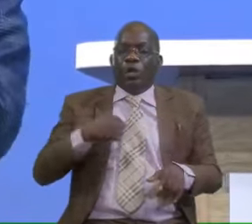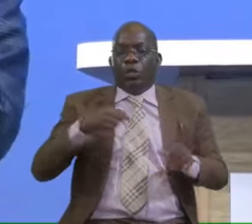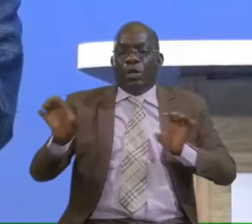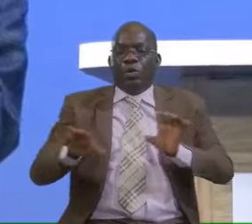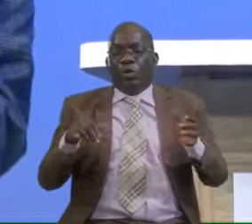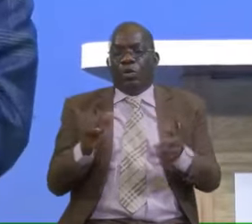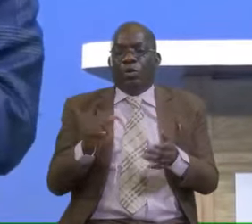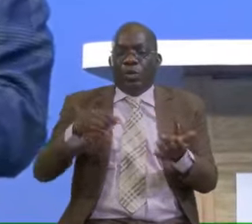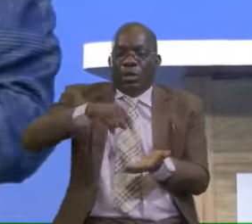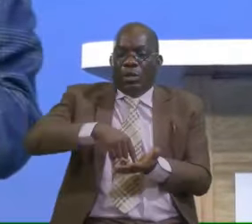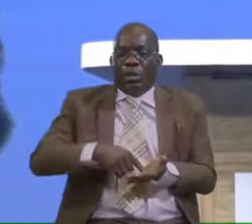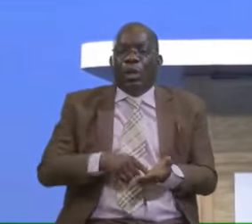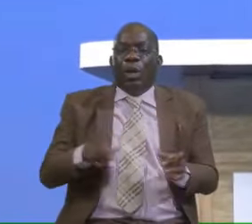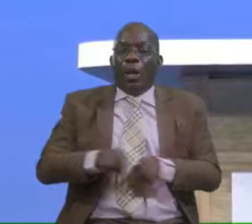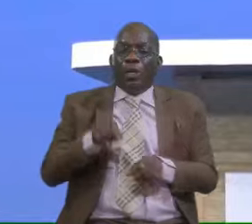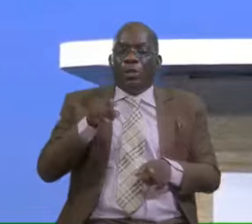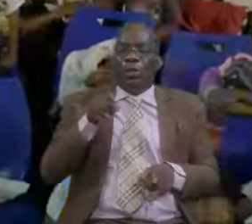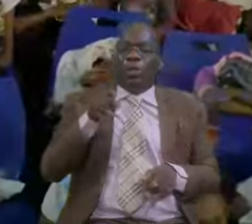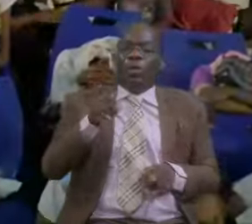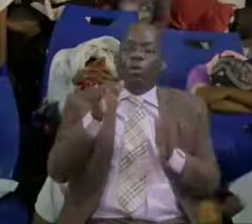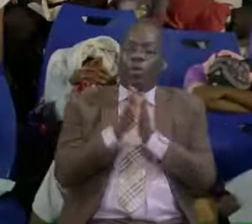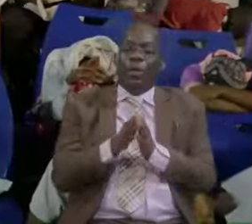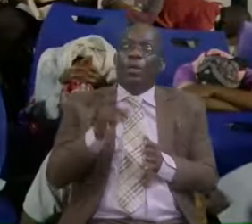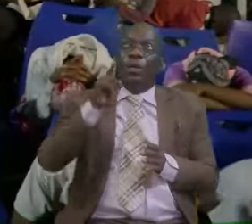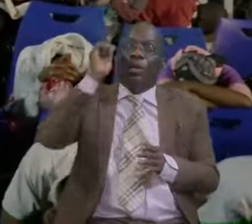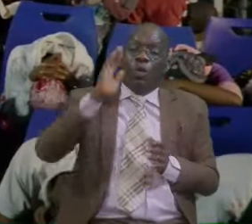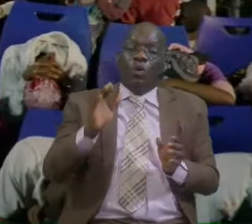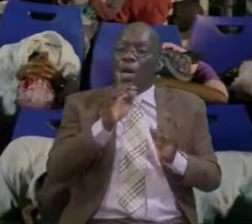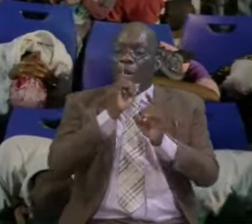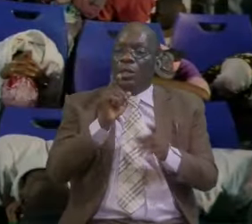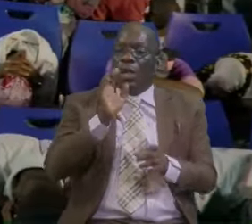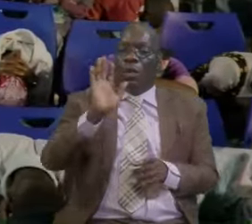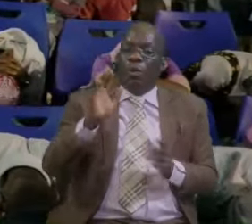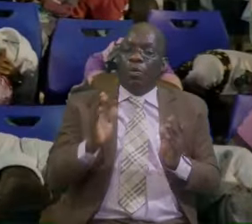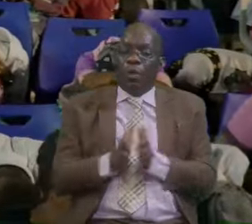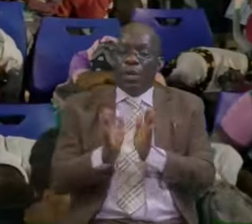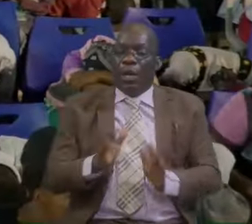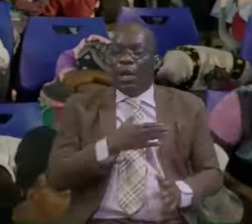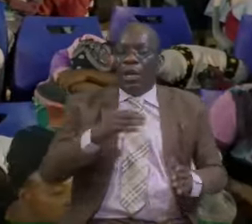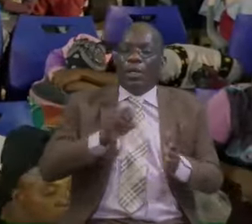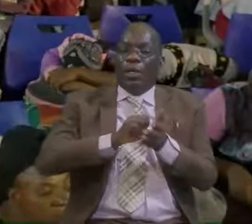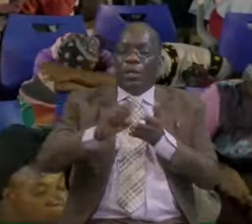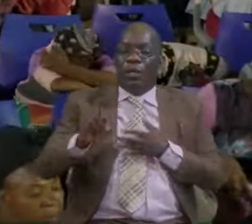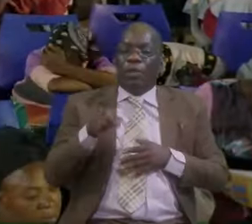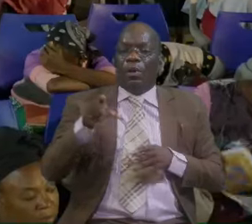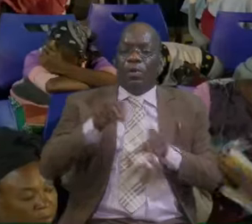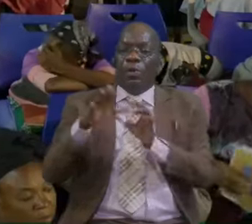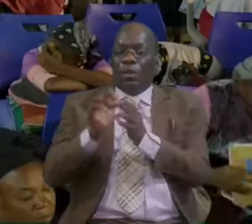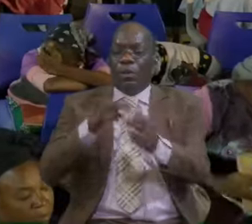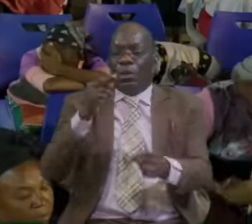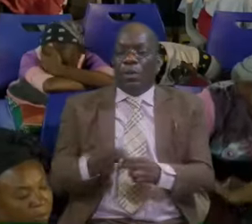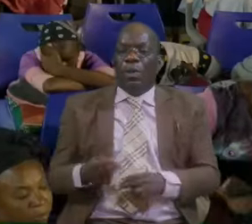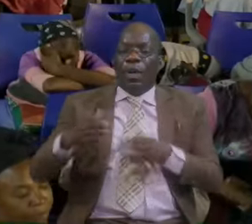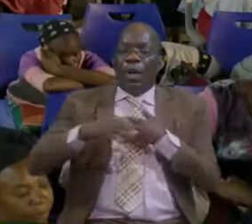you are praying, he will answer your prayer and sanctify you in Jesus' name. And then after we finish this, I'll be